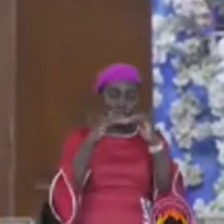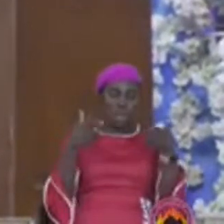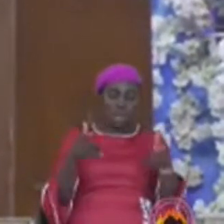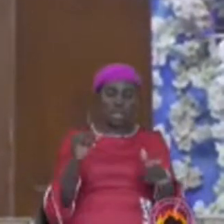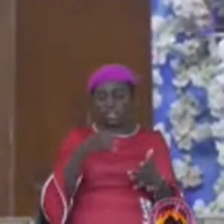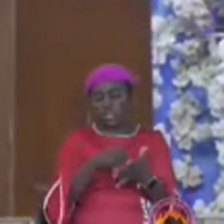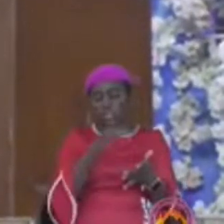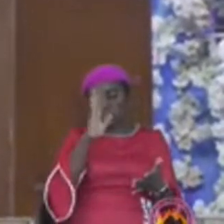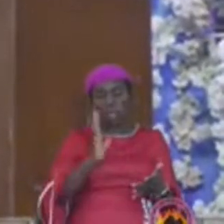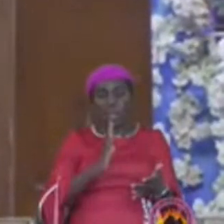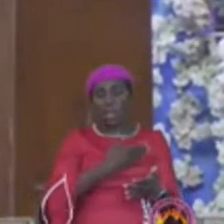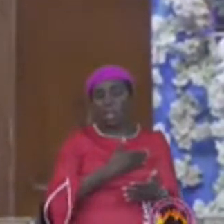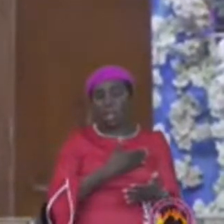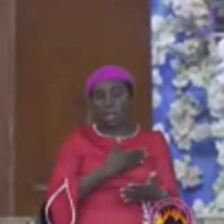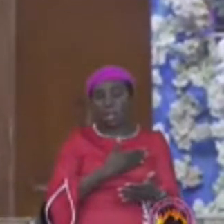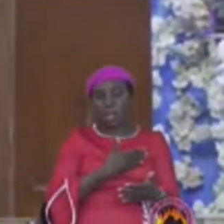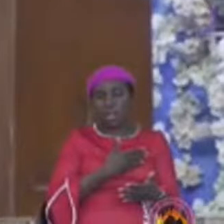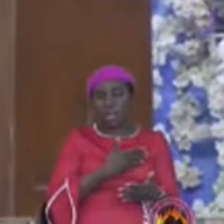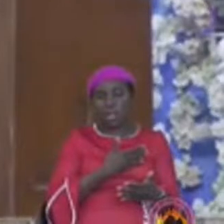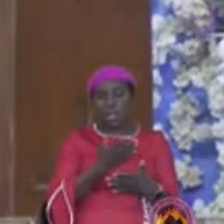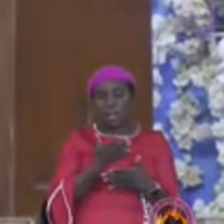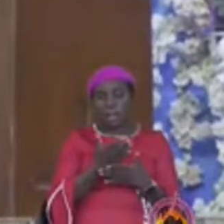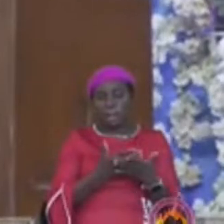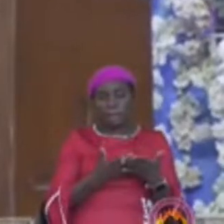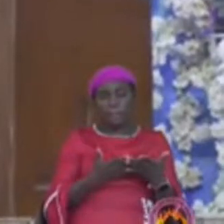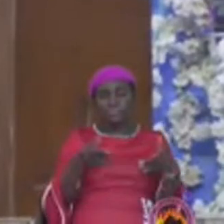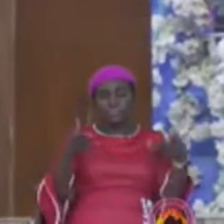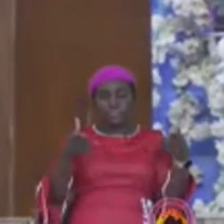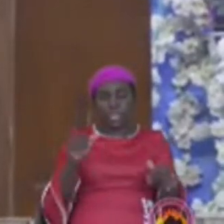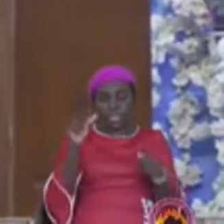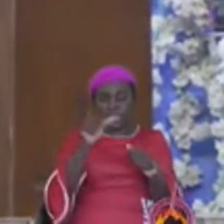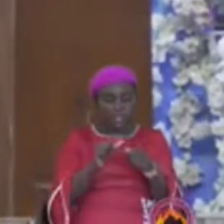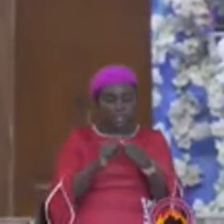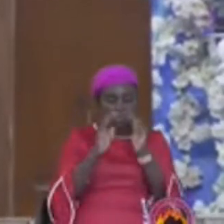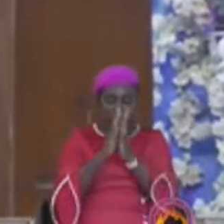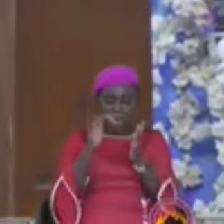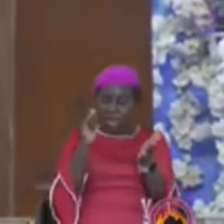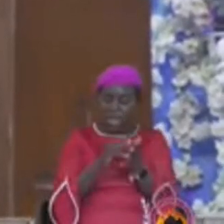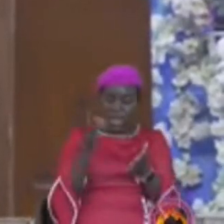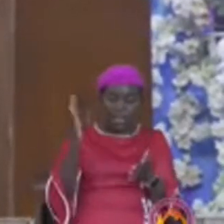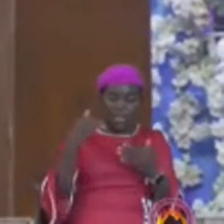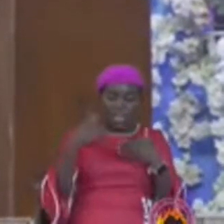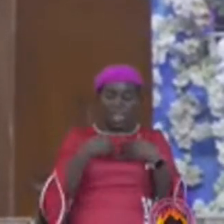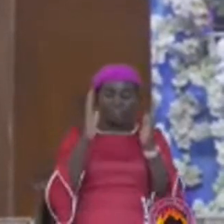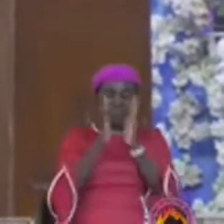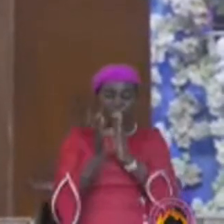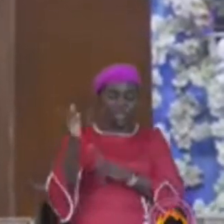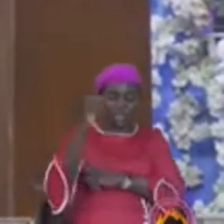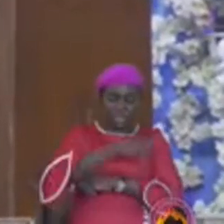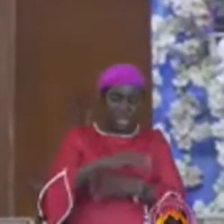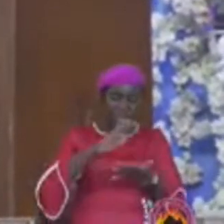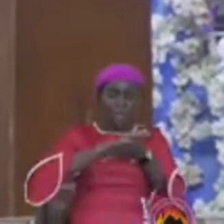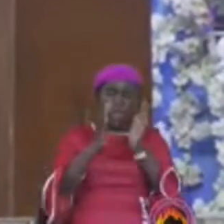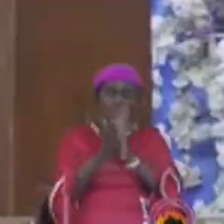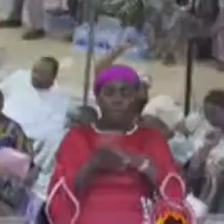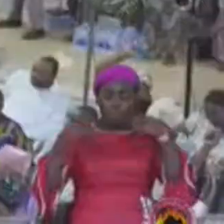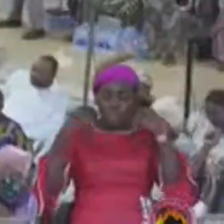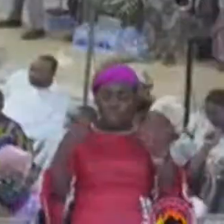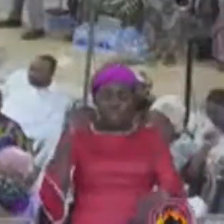of your children. Let every prayer they have prayed here today become mighty testimonies for